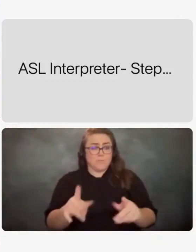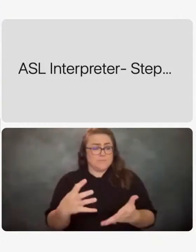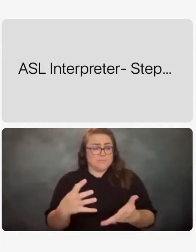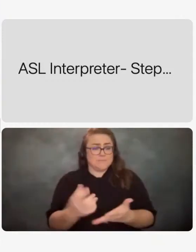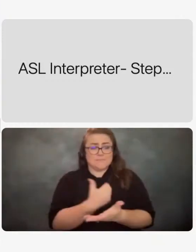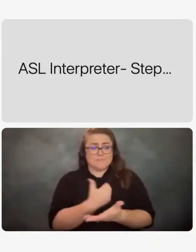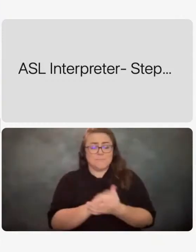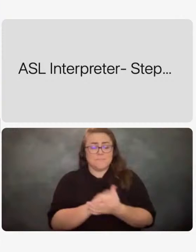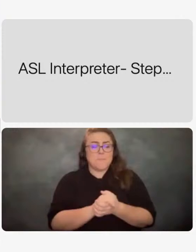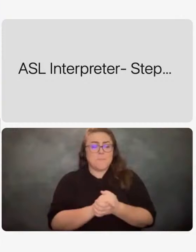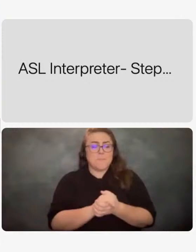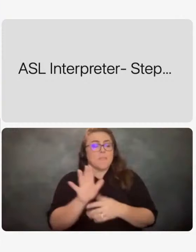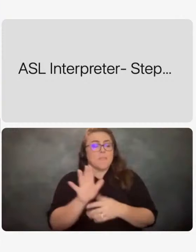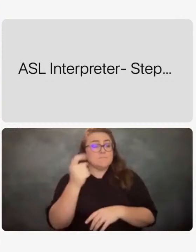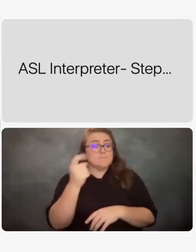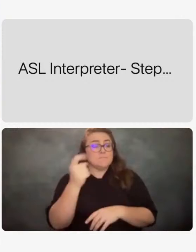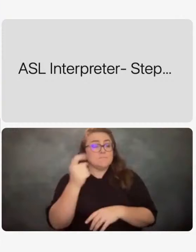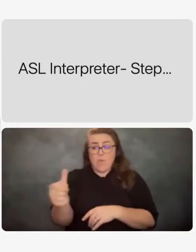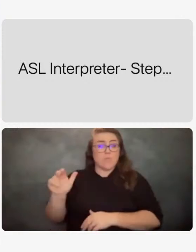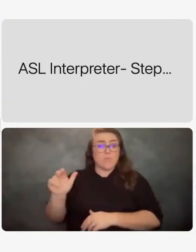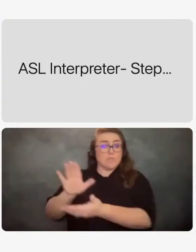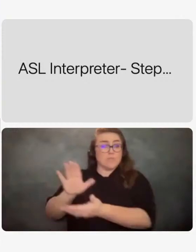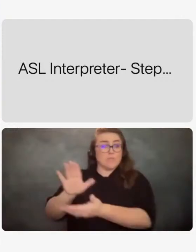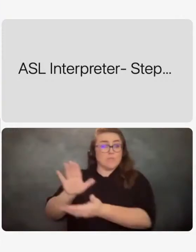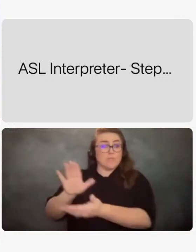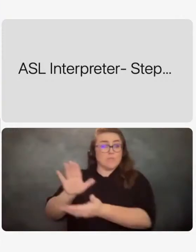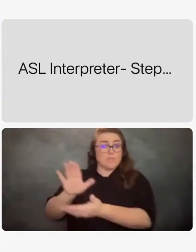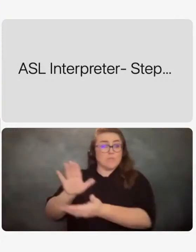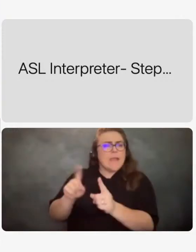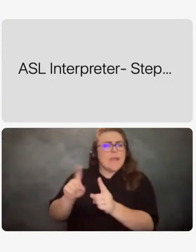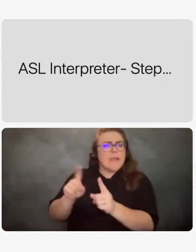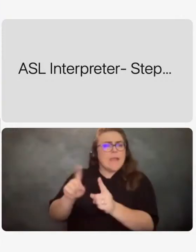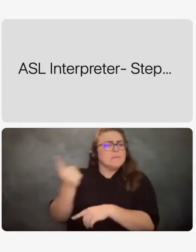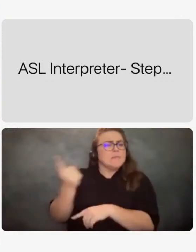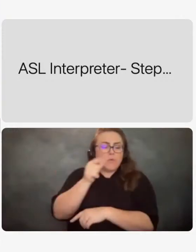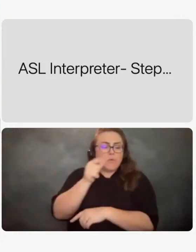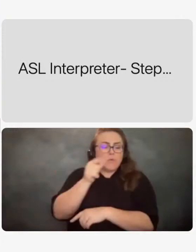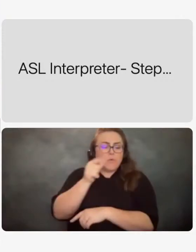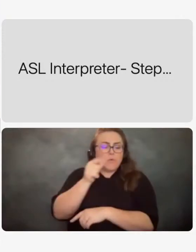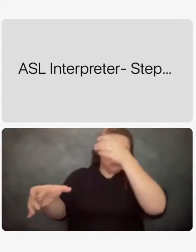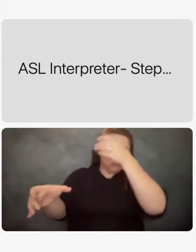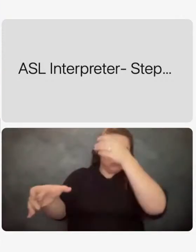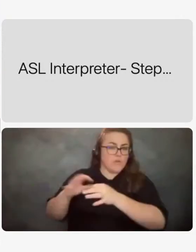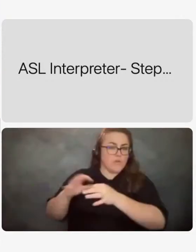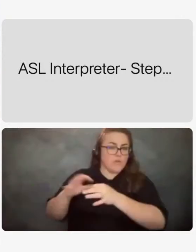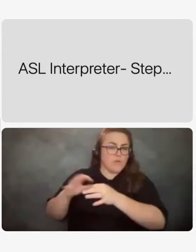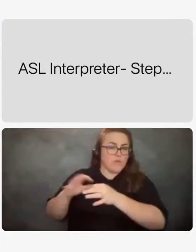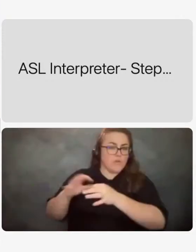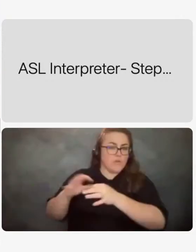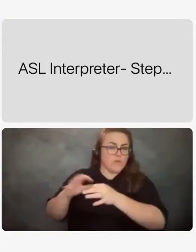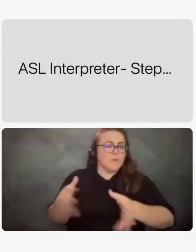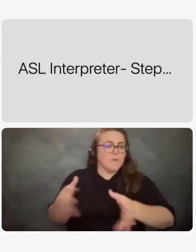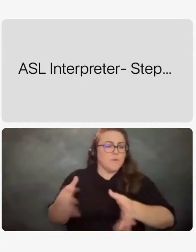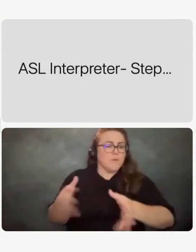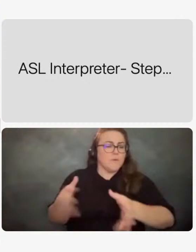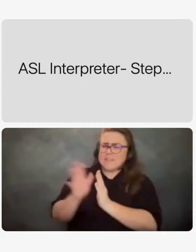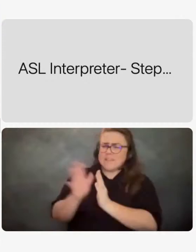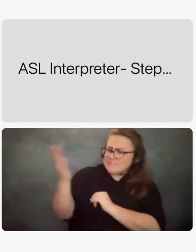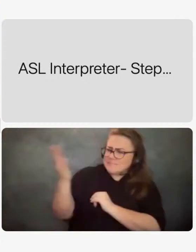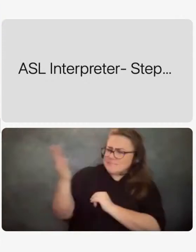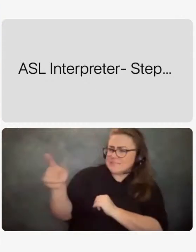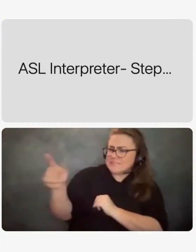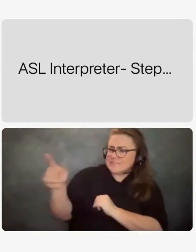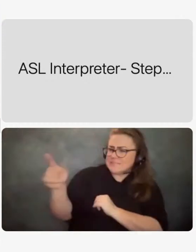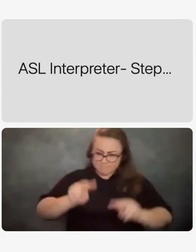wind consultant to plot out literally the directions of the winds and plan buildings and fencing accordingly. So you'd have all